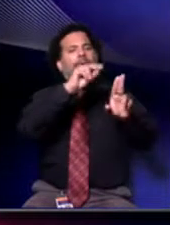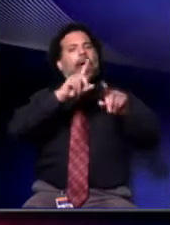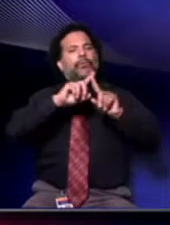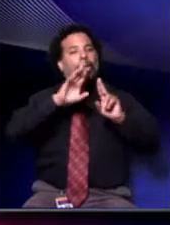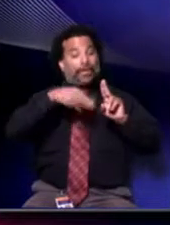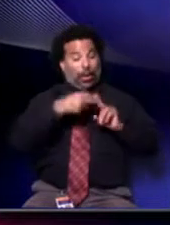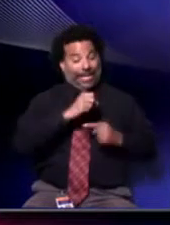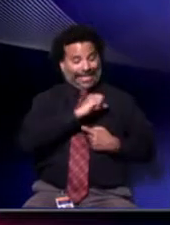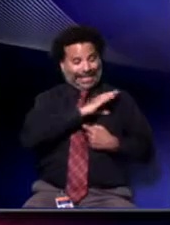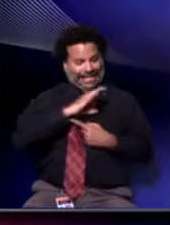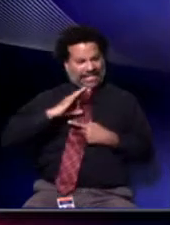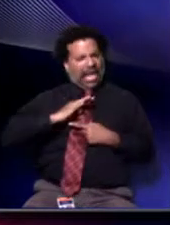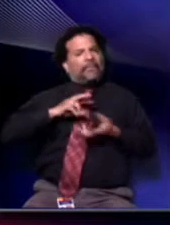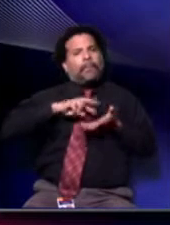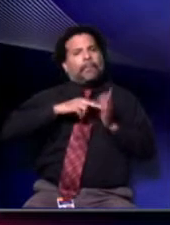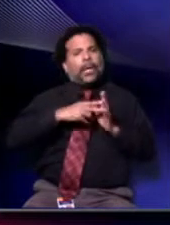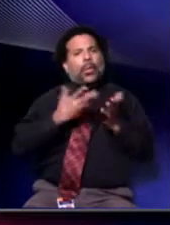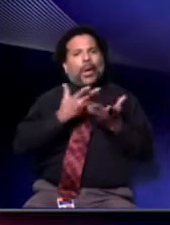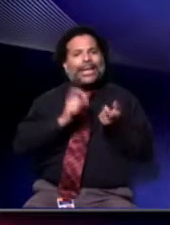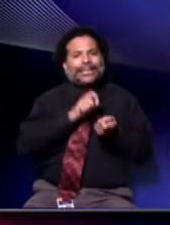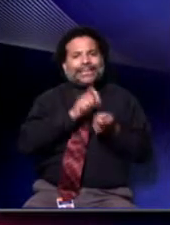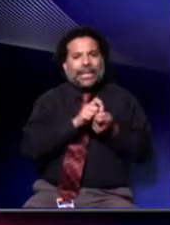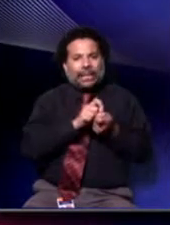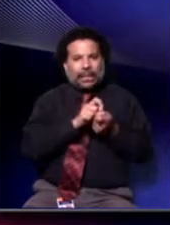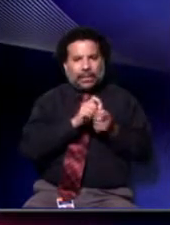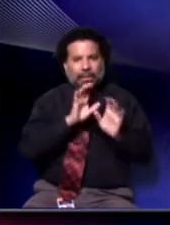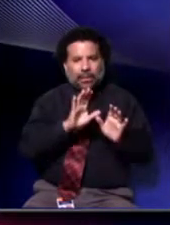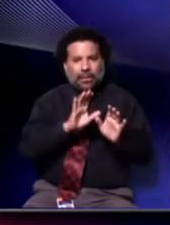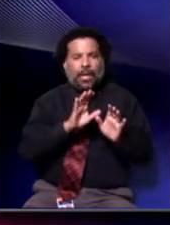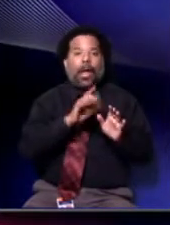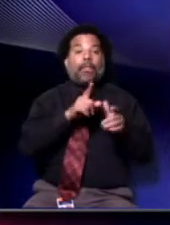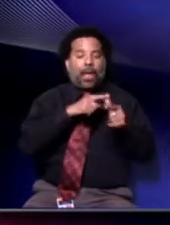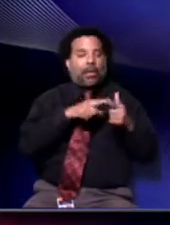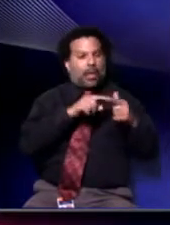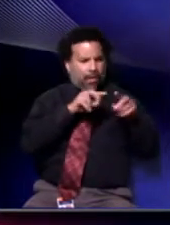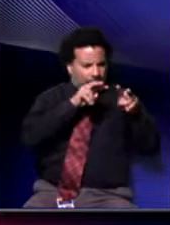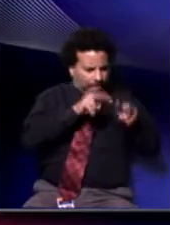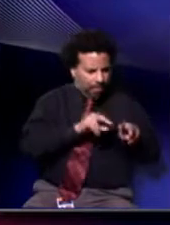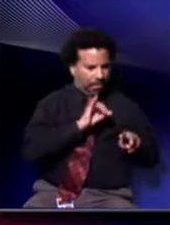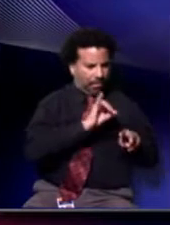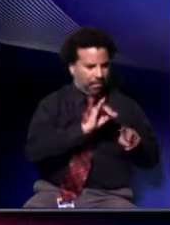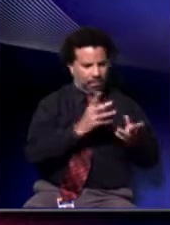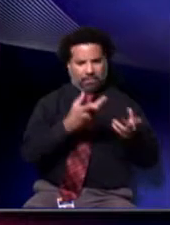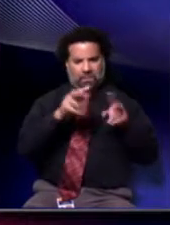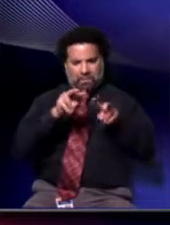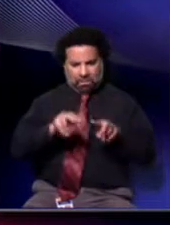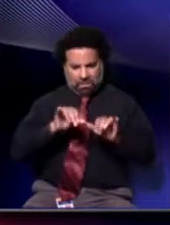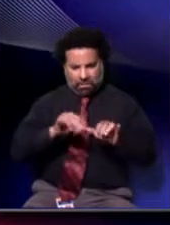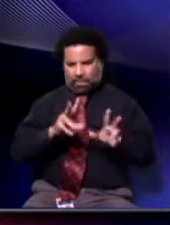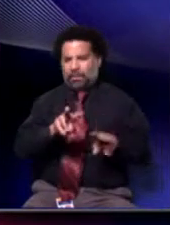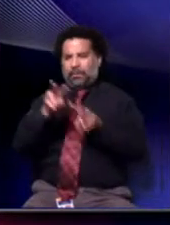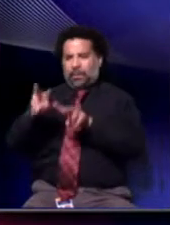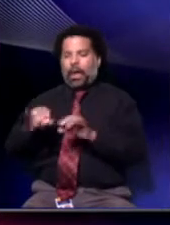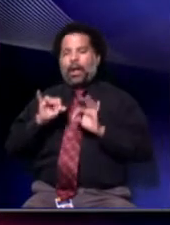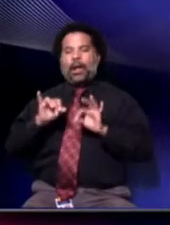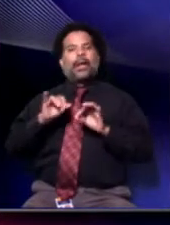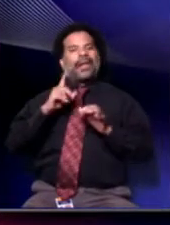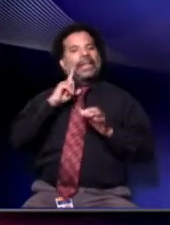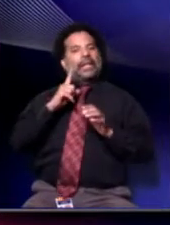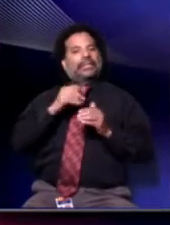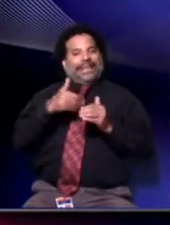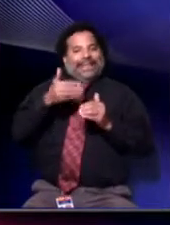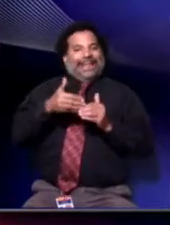is attributable to each one of these cost centers, because then you can kind of look and get a better idea, because I think that that's the next level